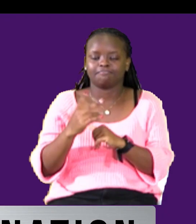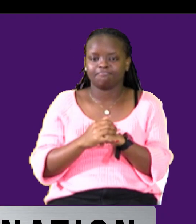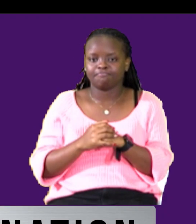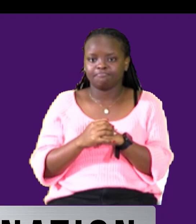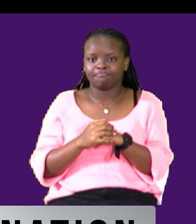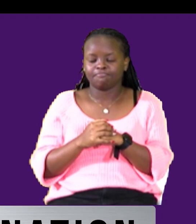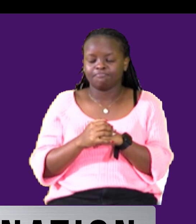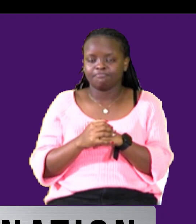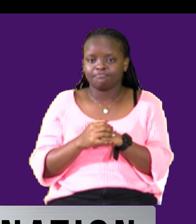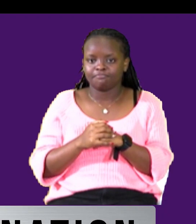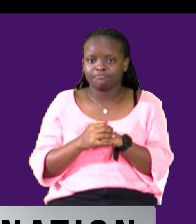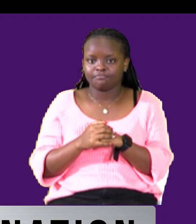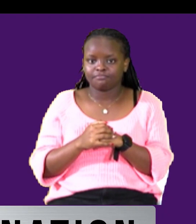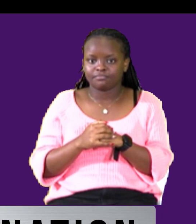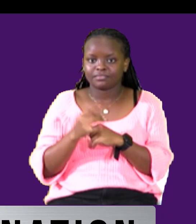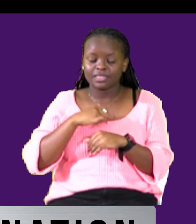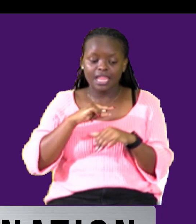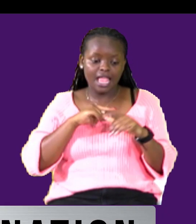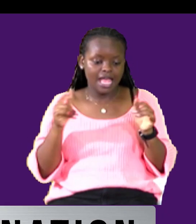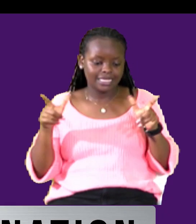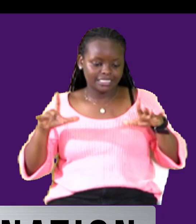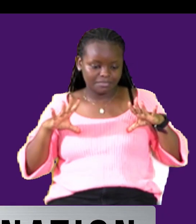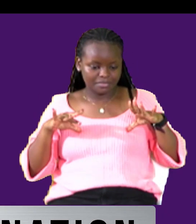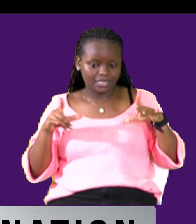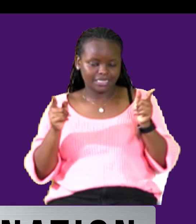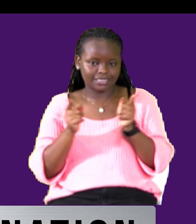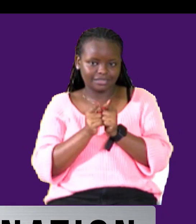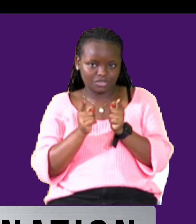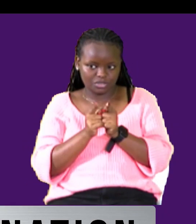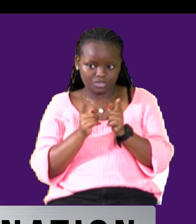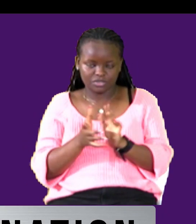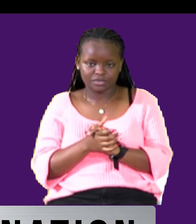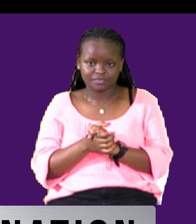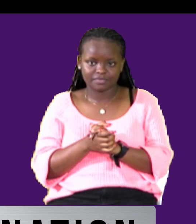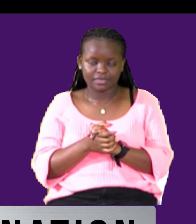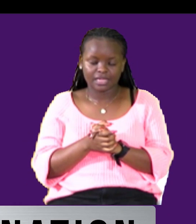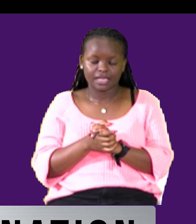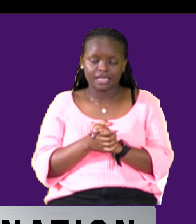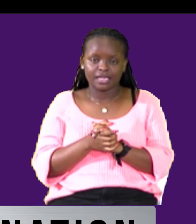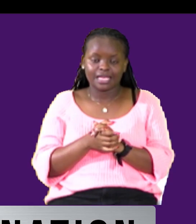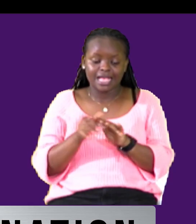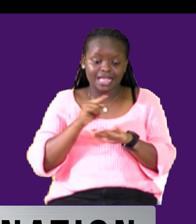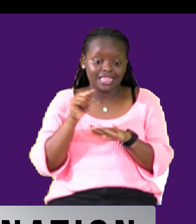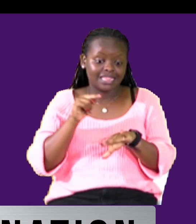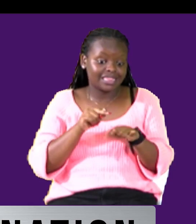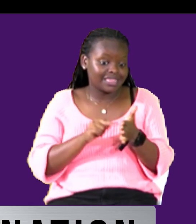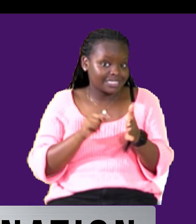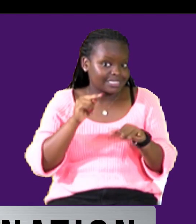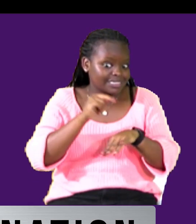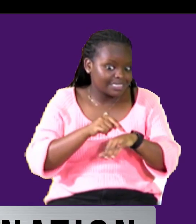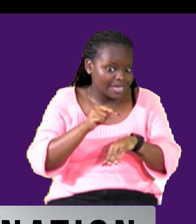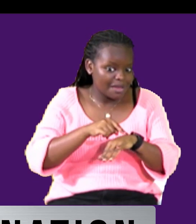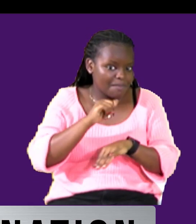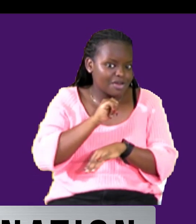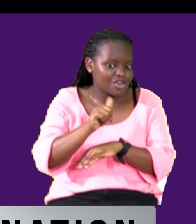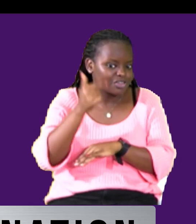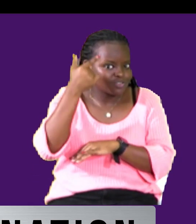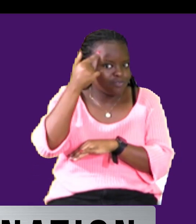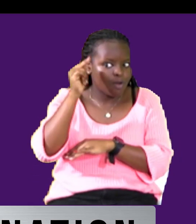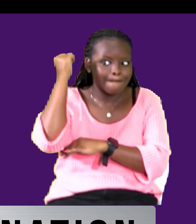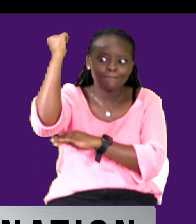Okay. We are just about to go for a break. So this moment is not a moment for